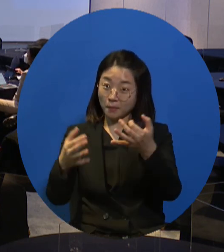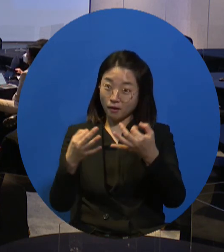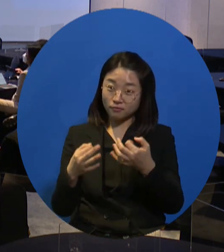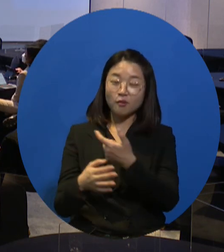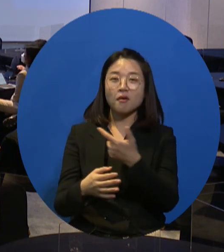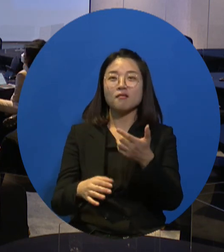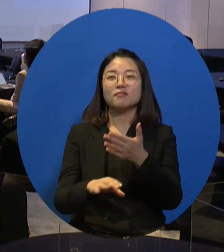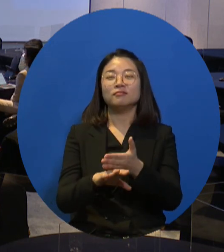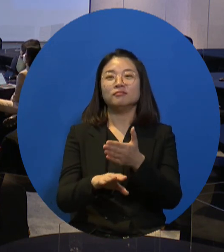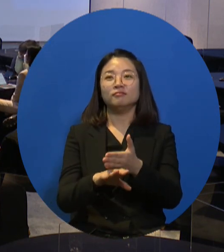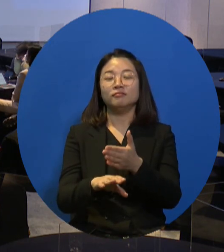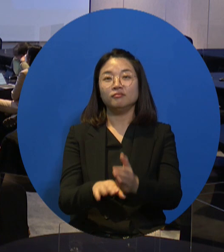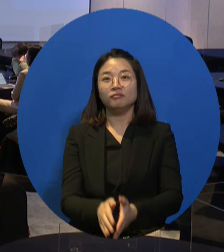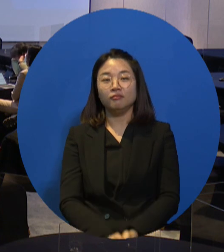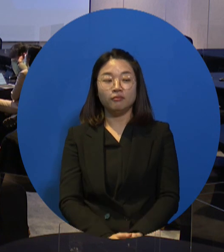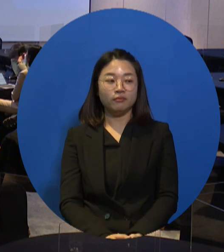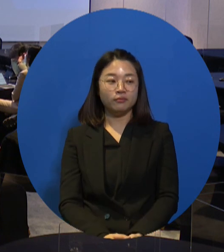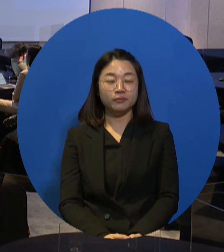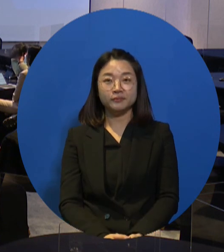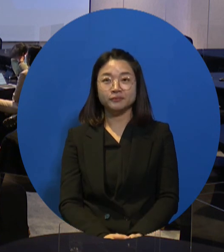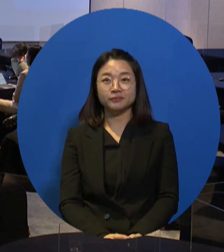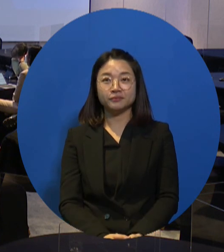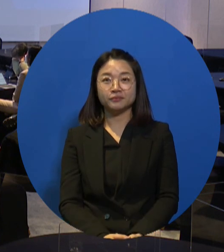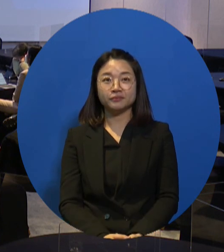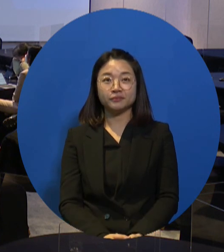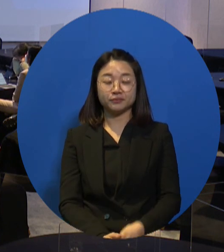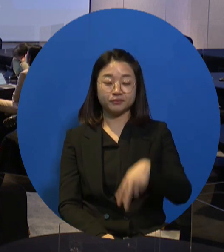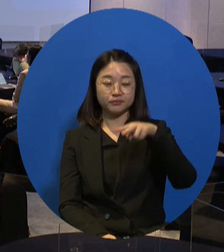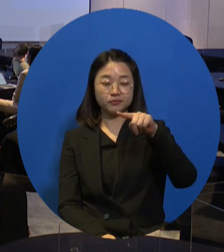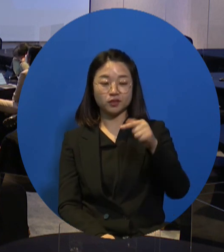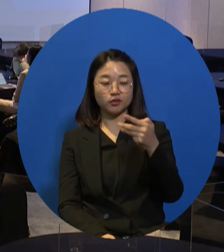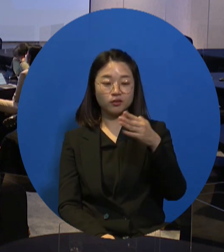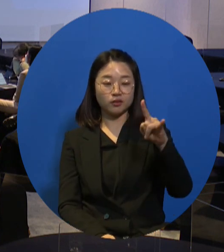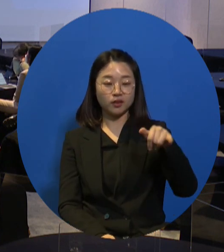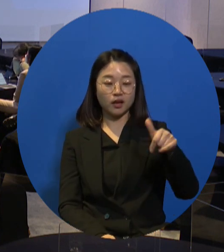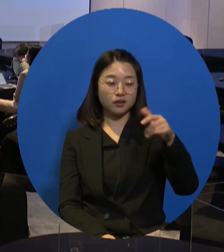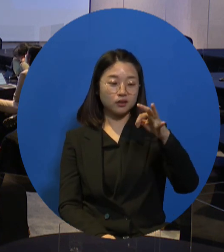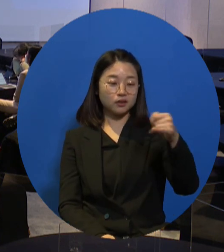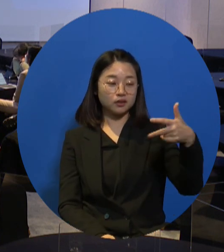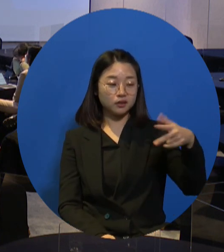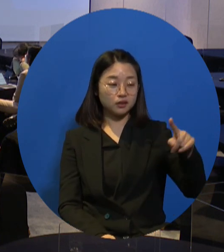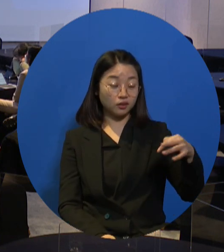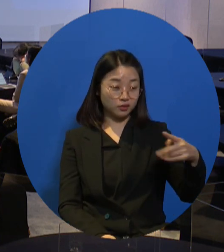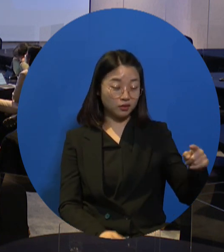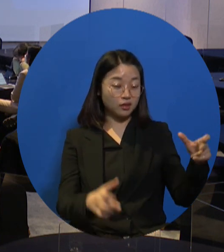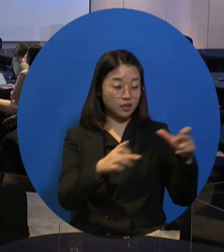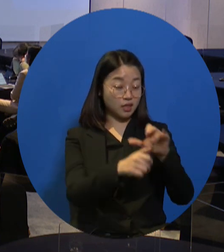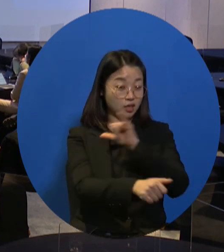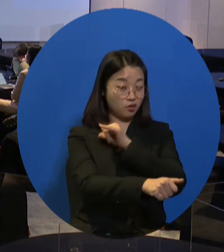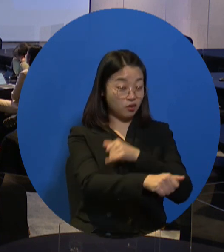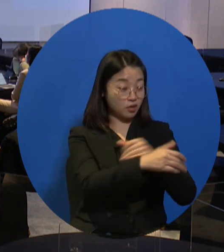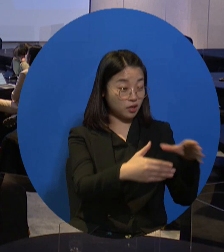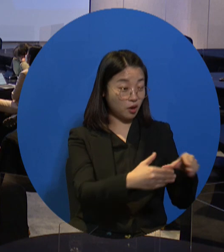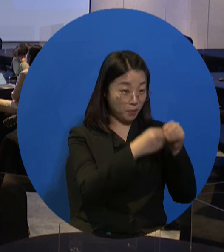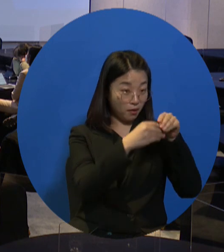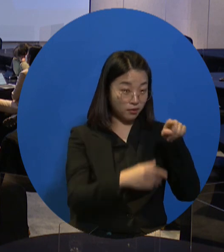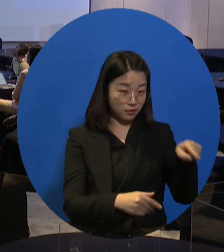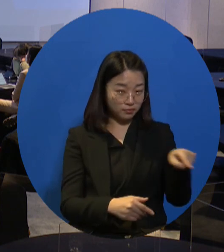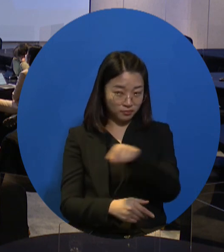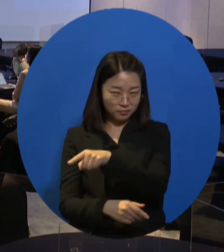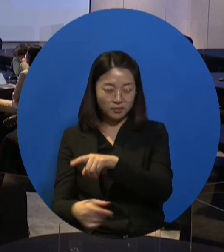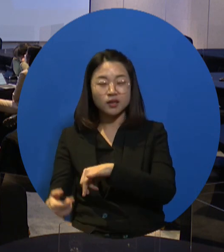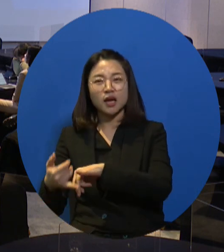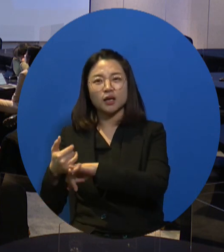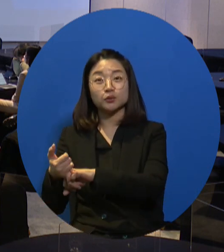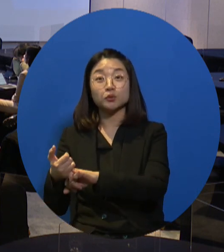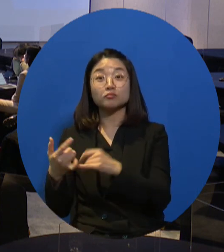questions that we received. Thank you to the panelists for staying with us until the end. The optional